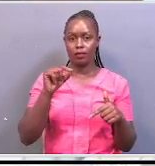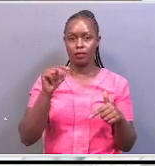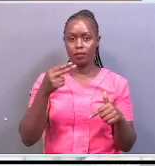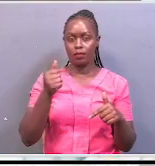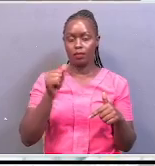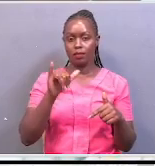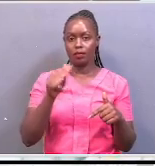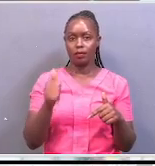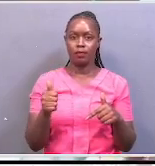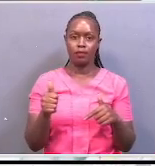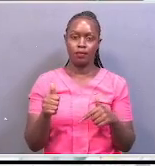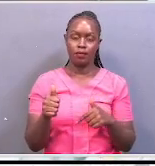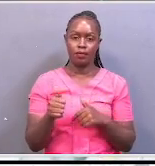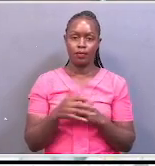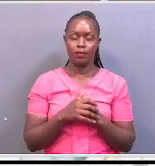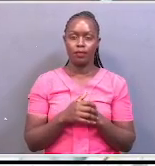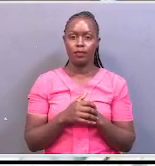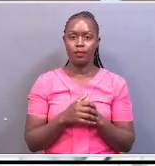Othaya,